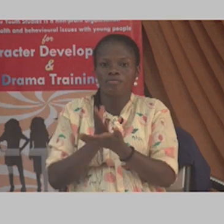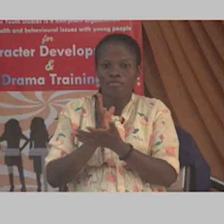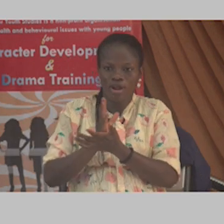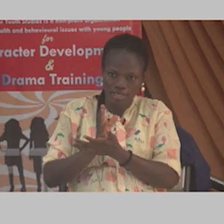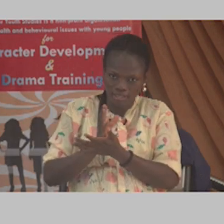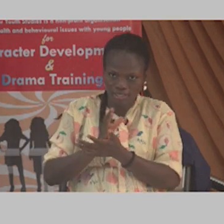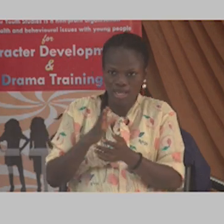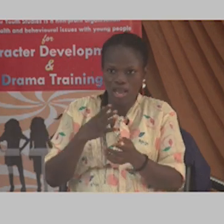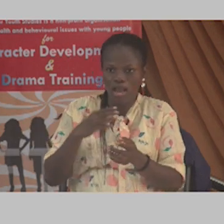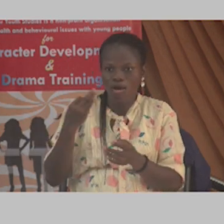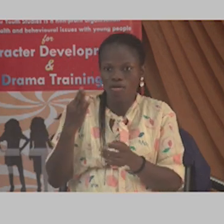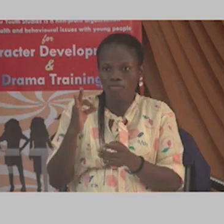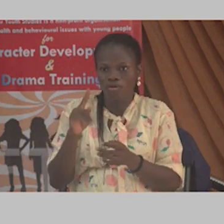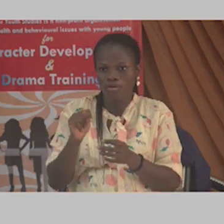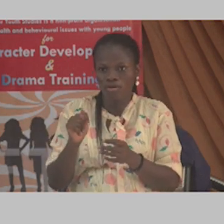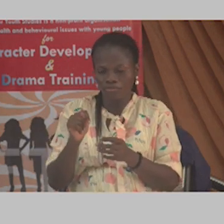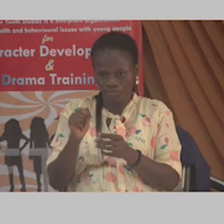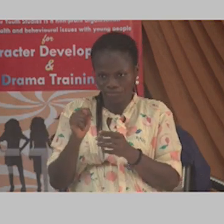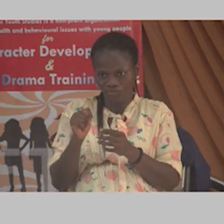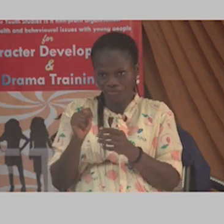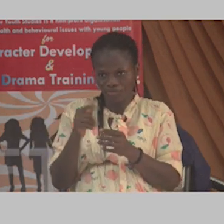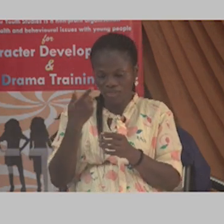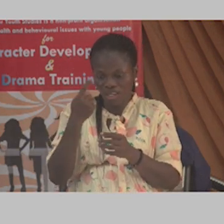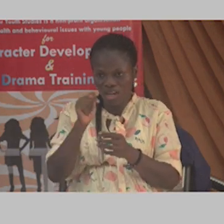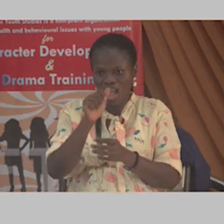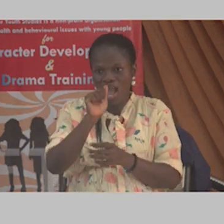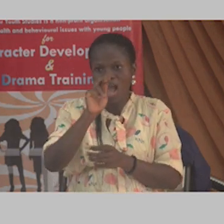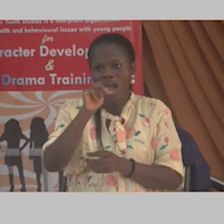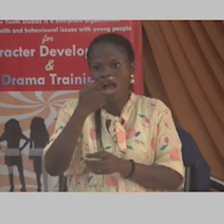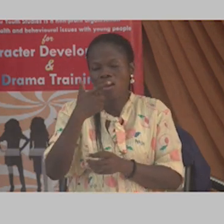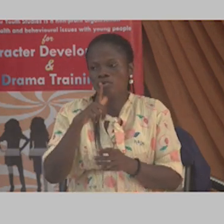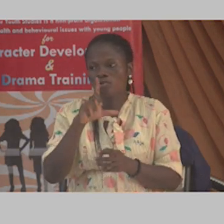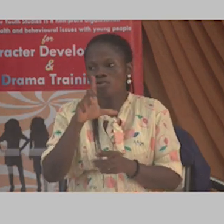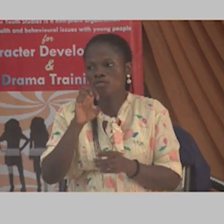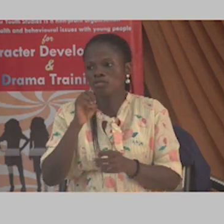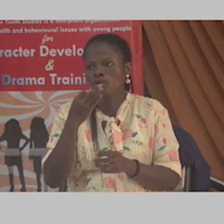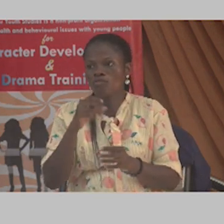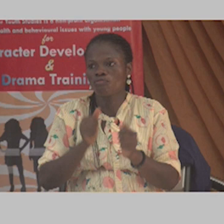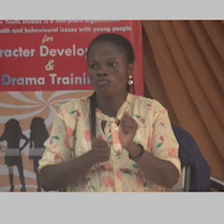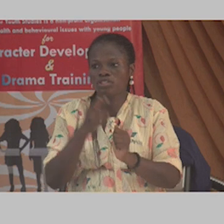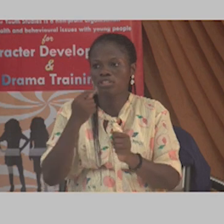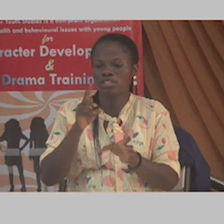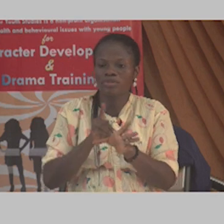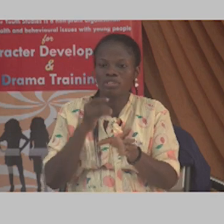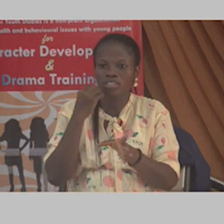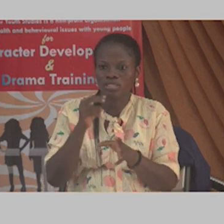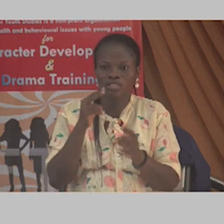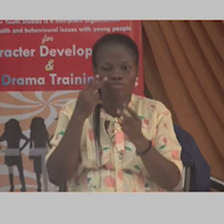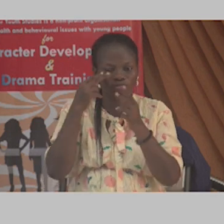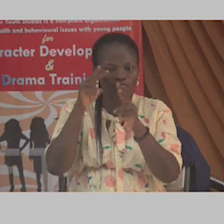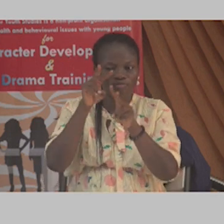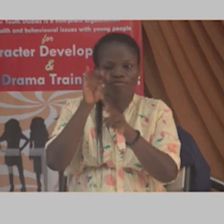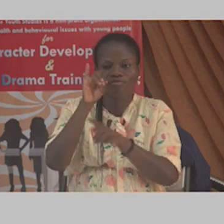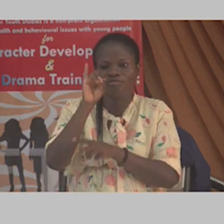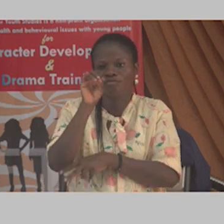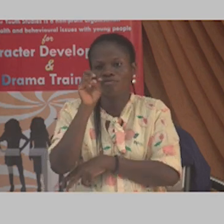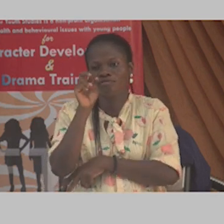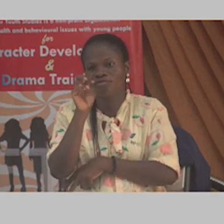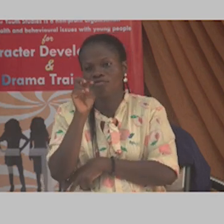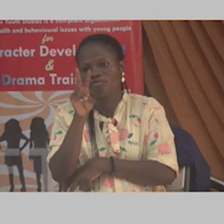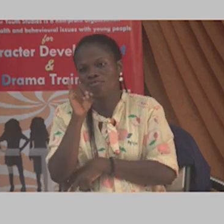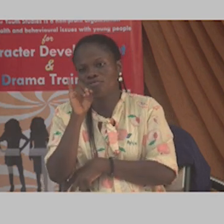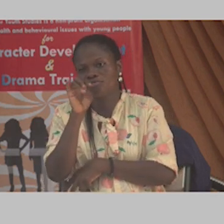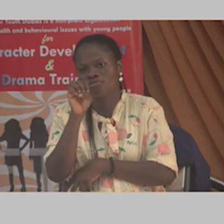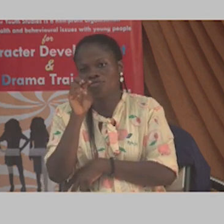course, that's the angle from which disability is properly viewed. Is based on basic human